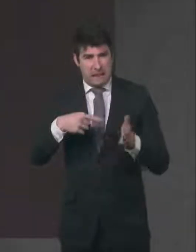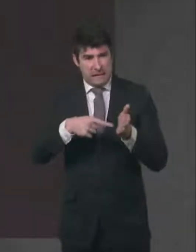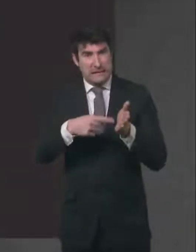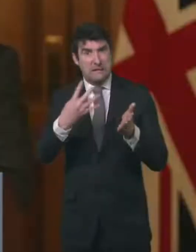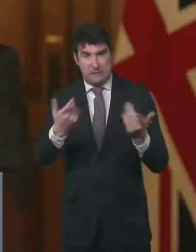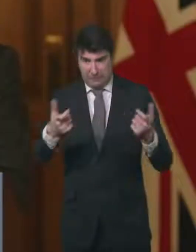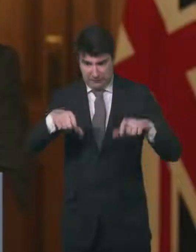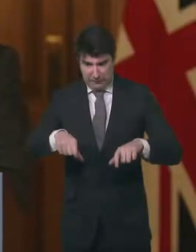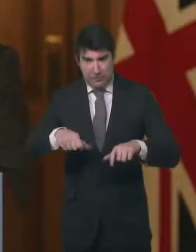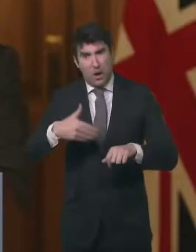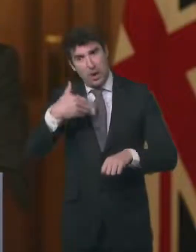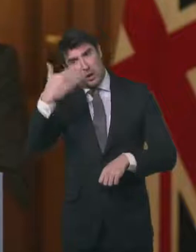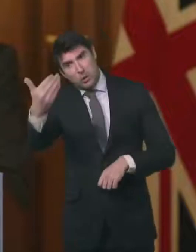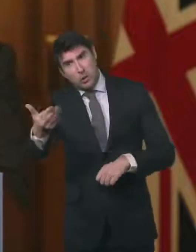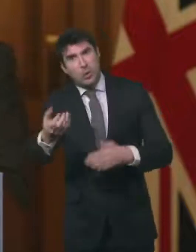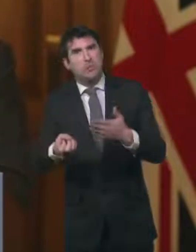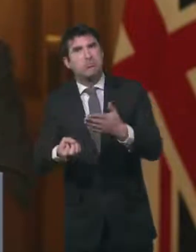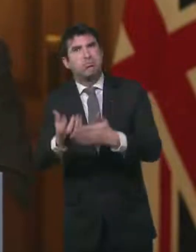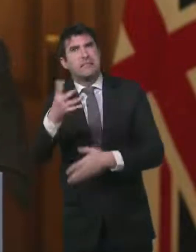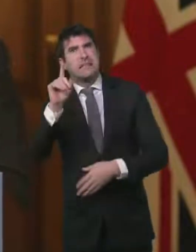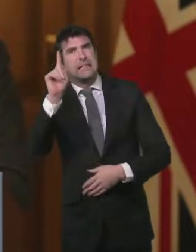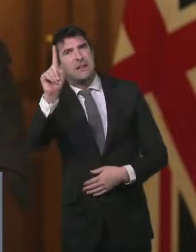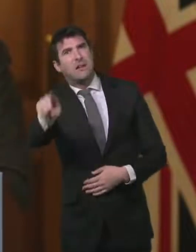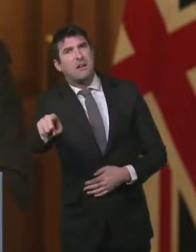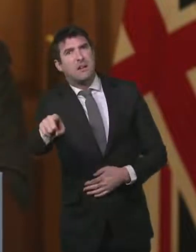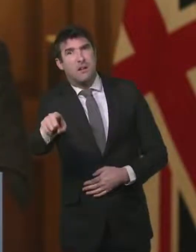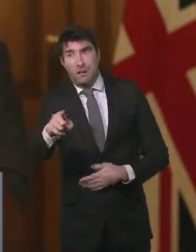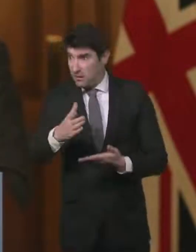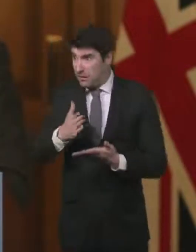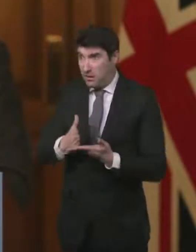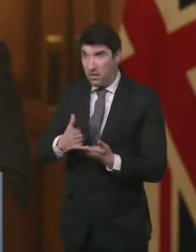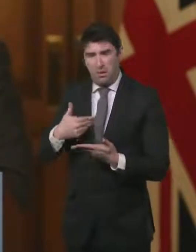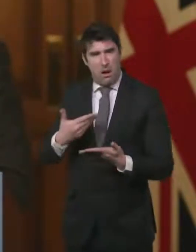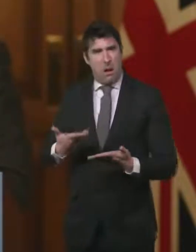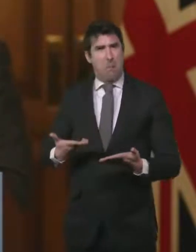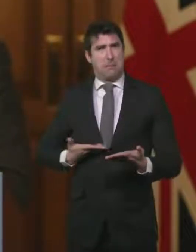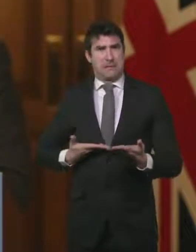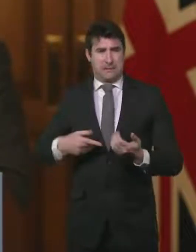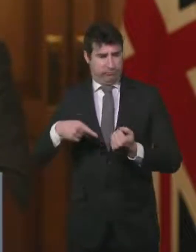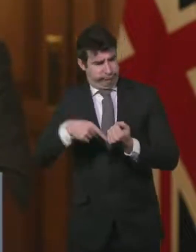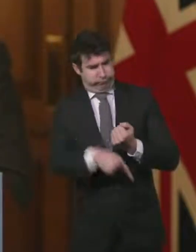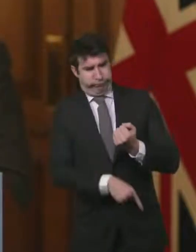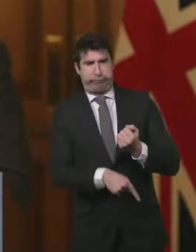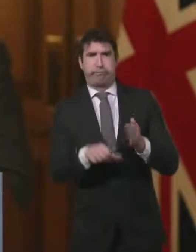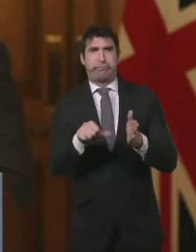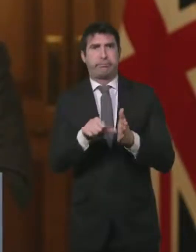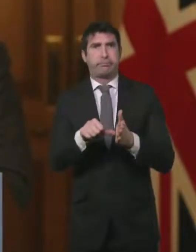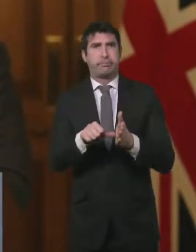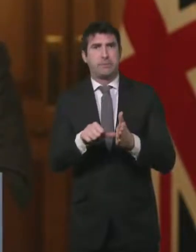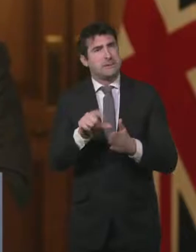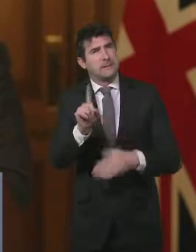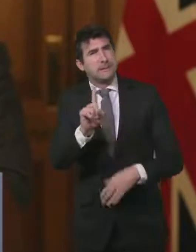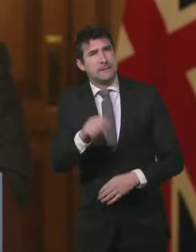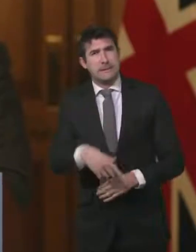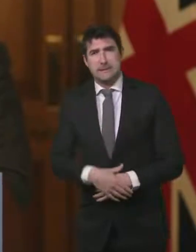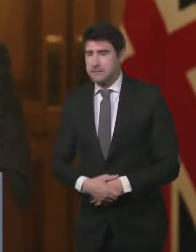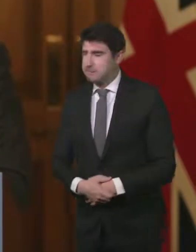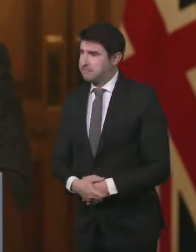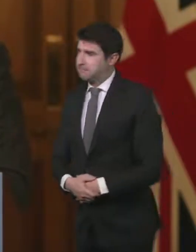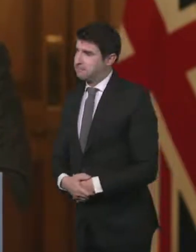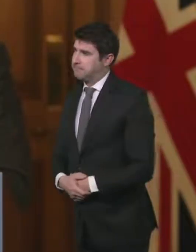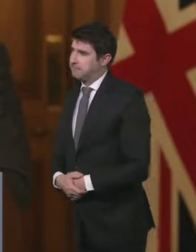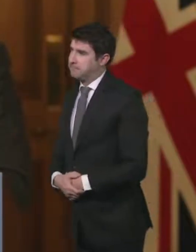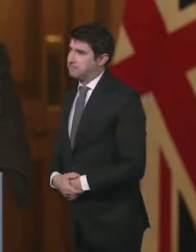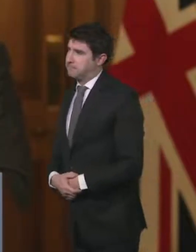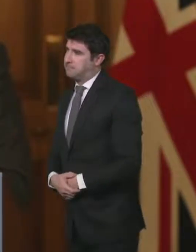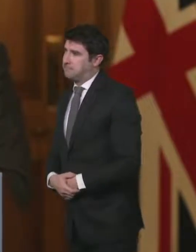year? Well, Cameron, thanks very much. You'll have heard about the measures we're sadly having to put into